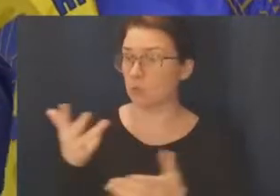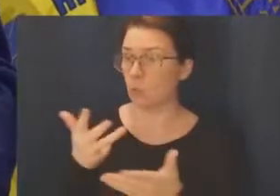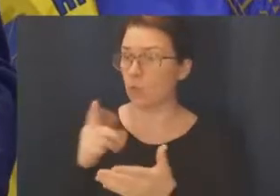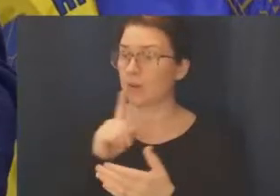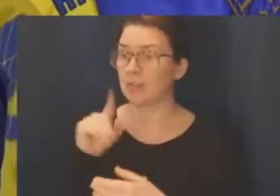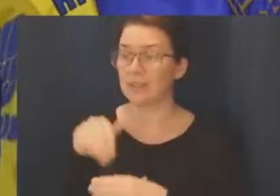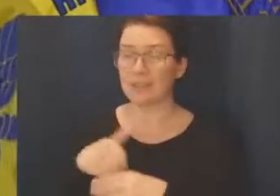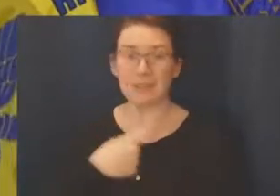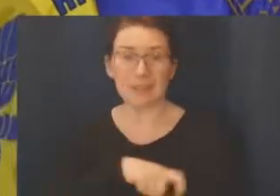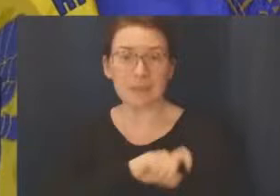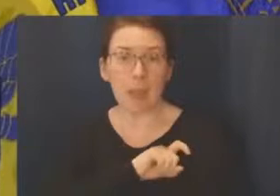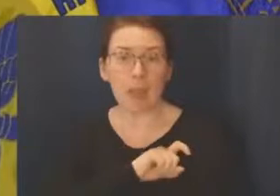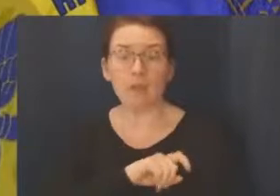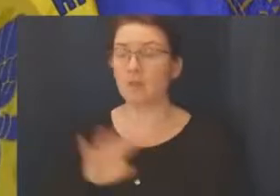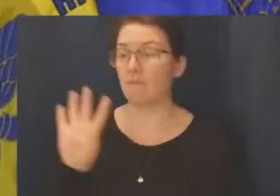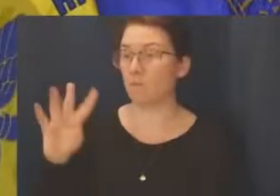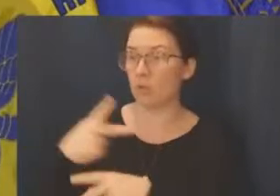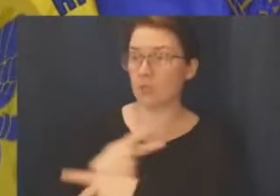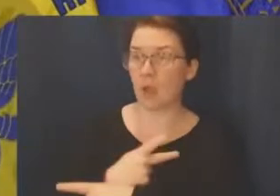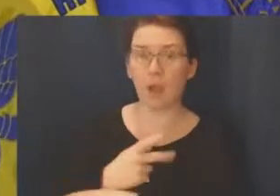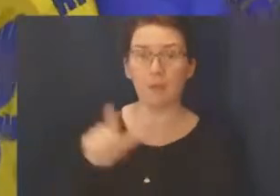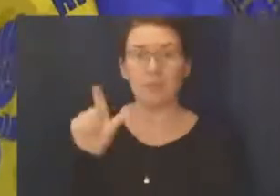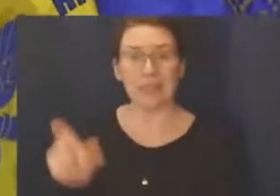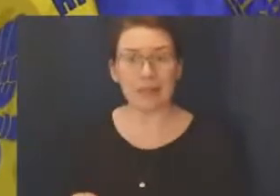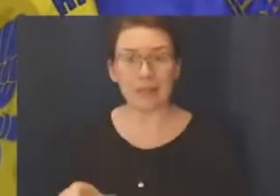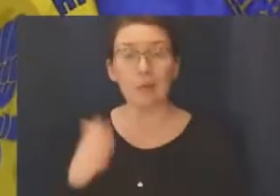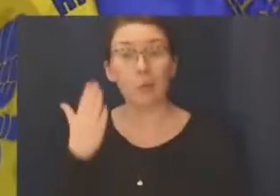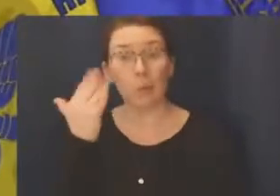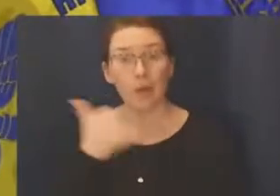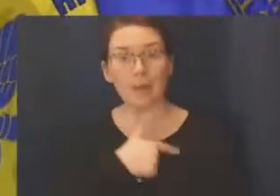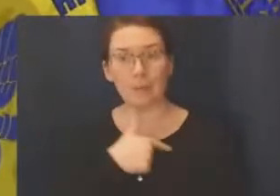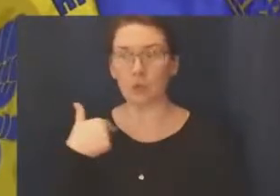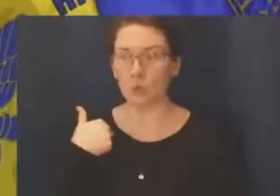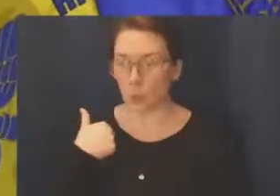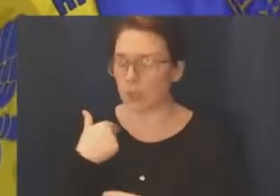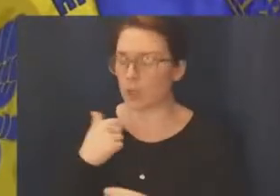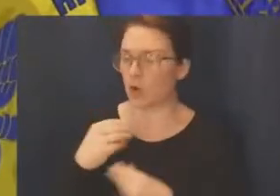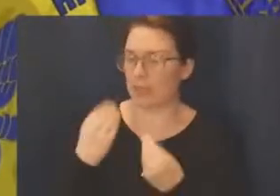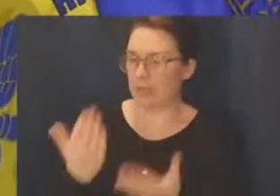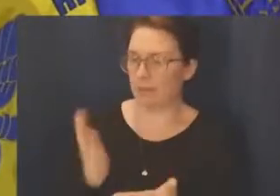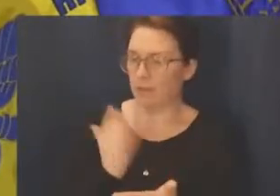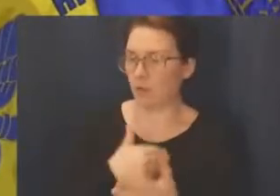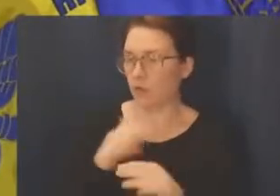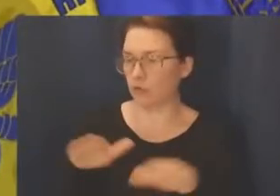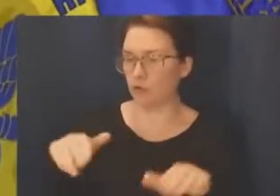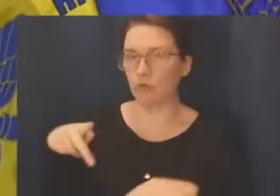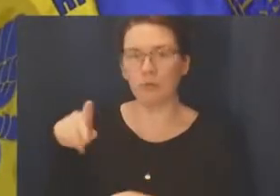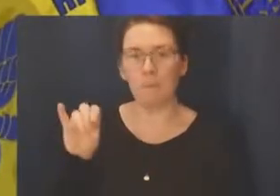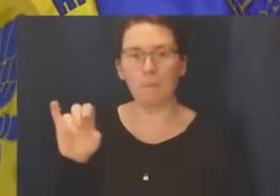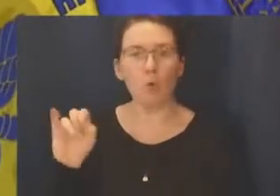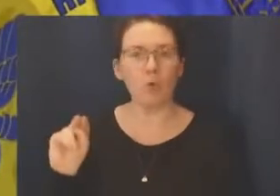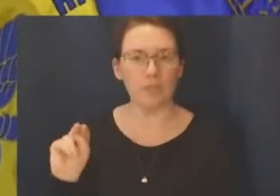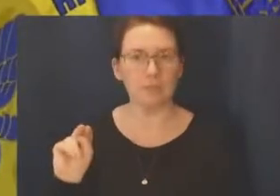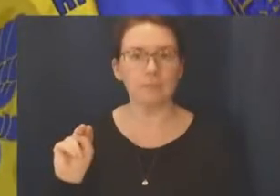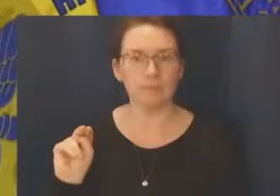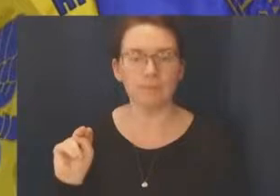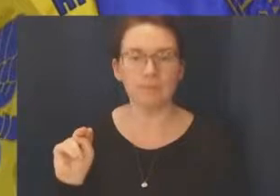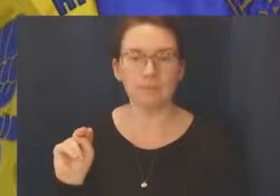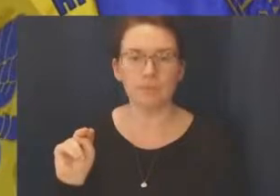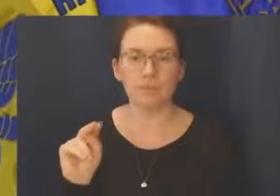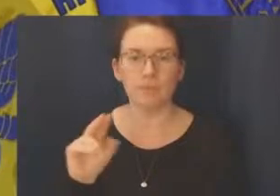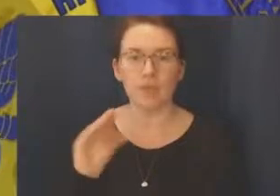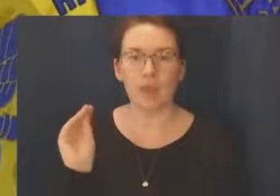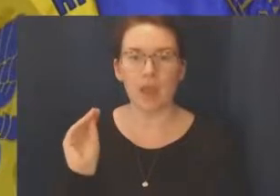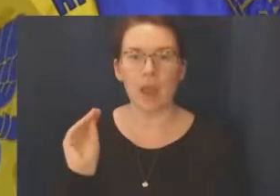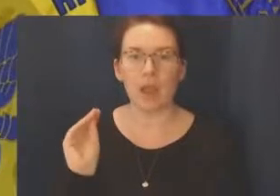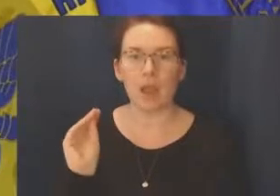It is because we are poisoning our children. And 2 words are ringing out around the world from this building today,